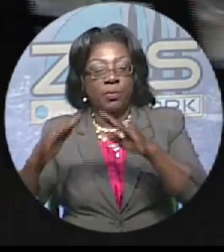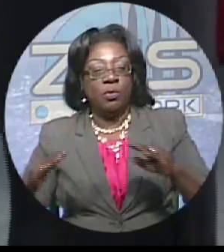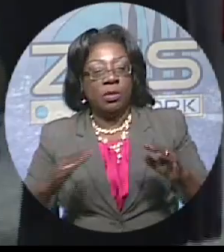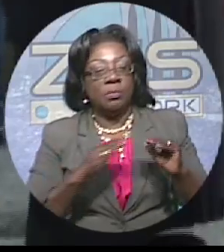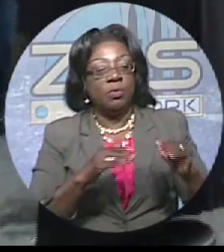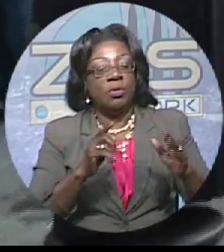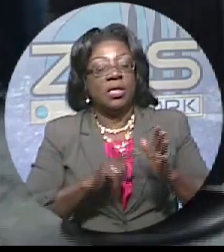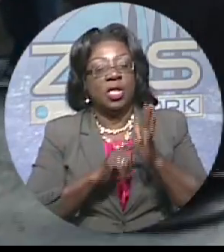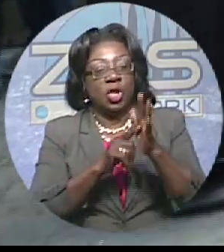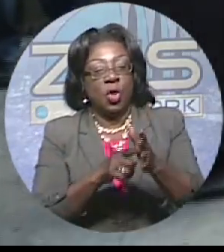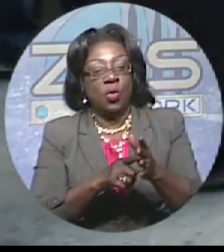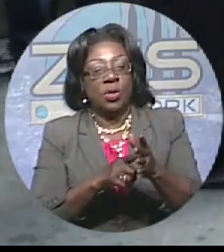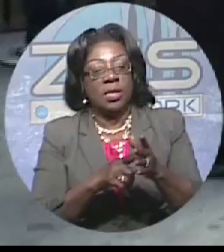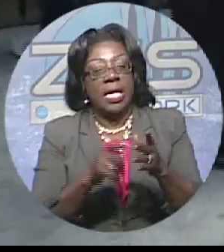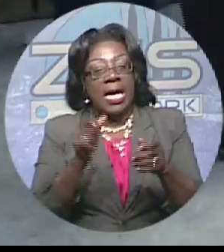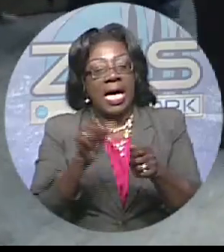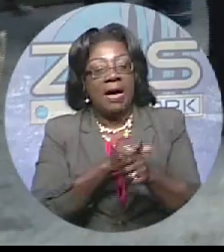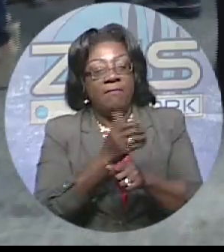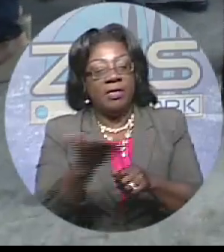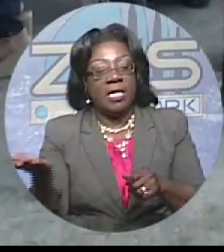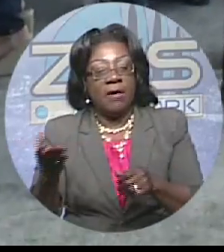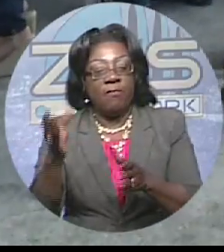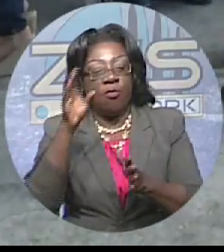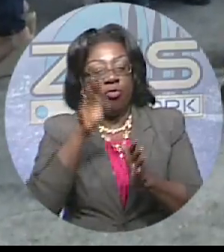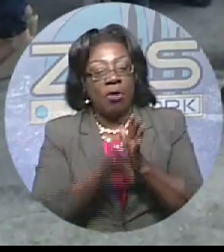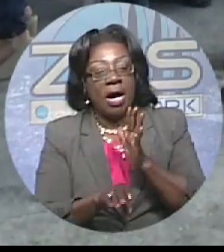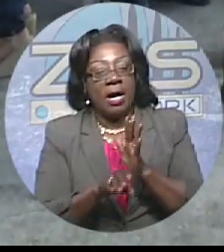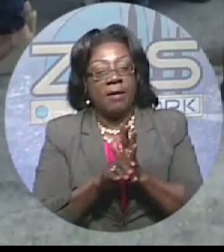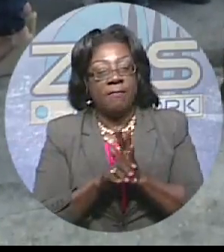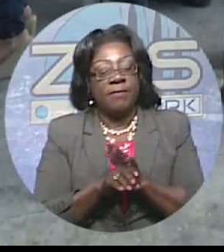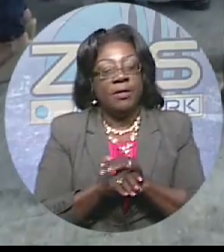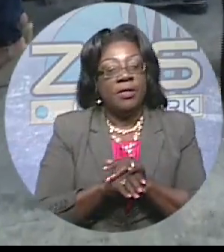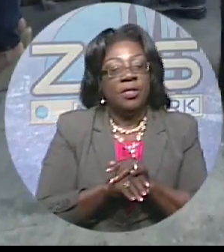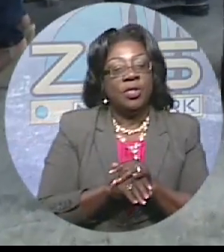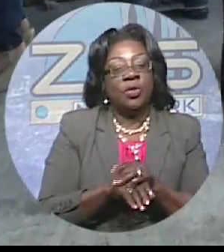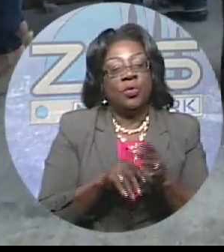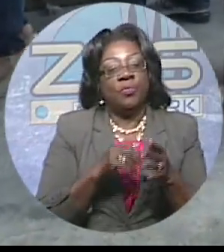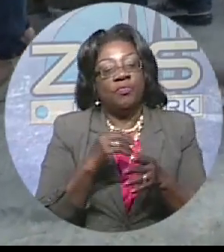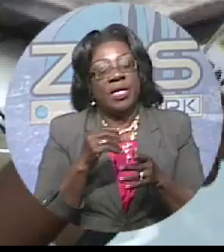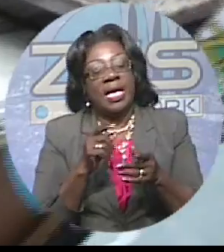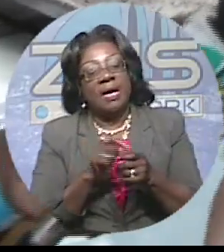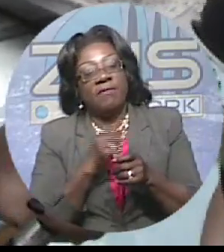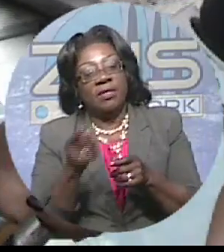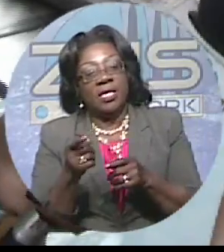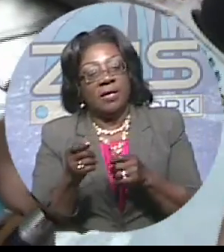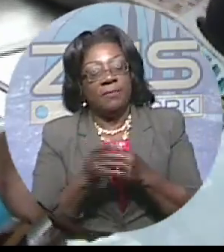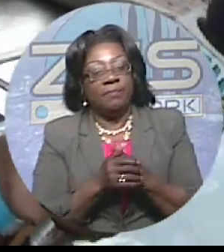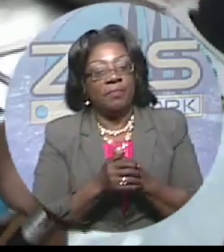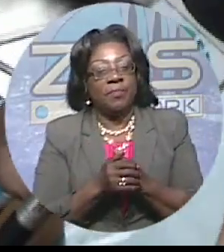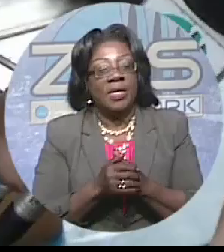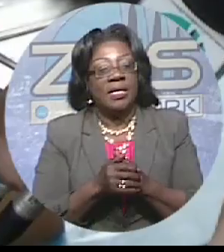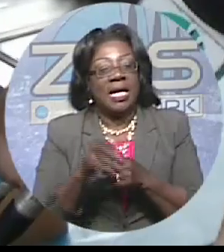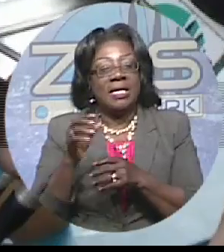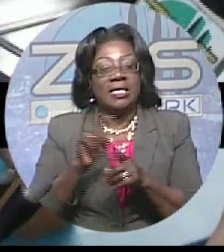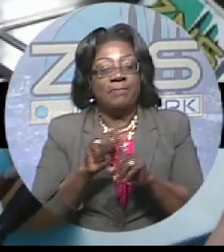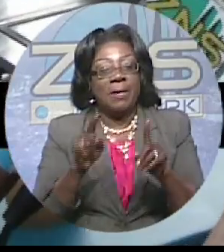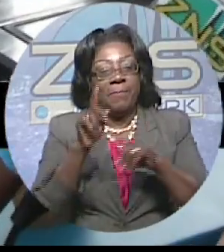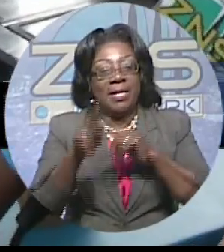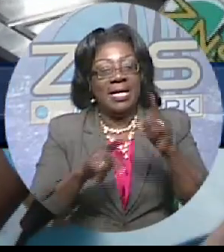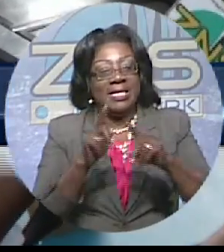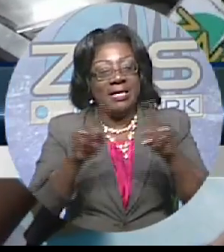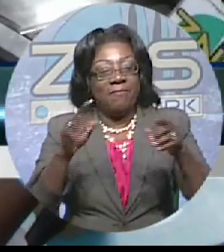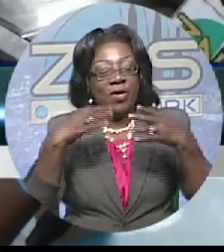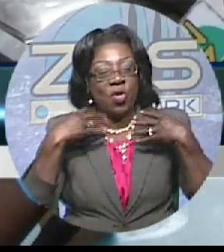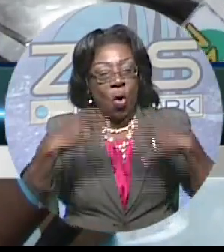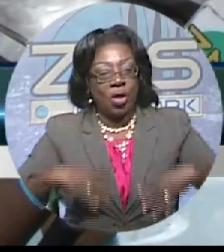that feature everything from crafts to people painting masks. We have a Manji circus and they're beautiful performers everywhere. They're